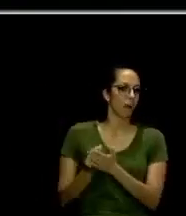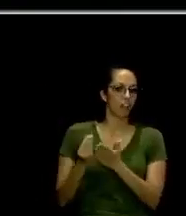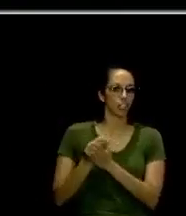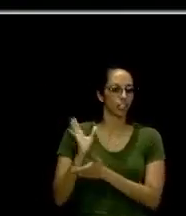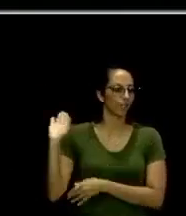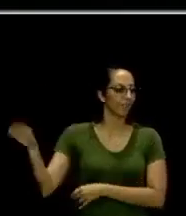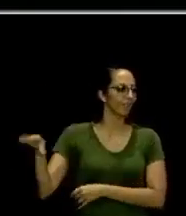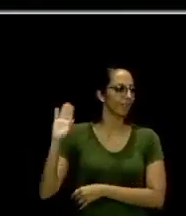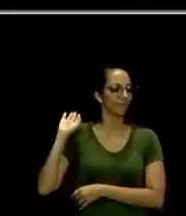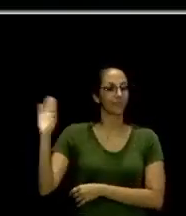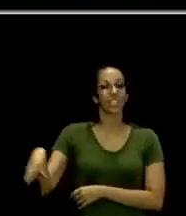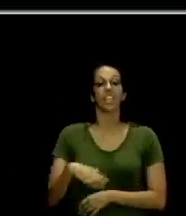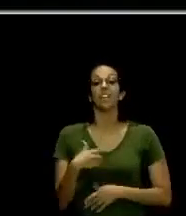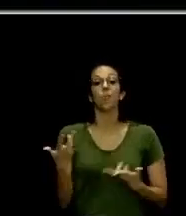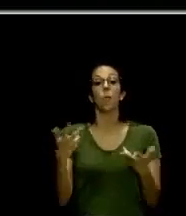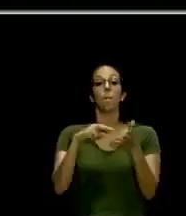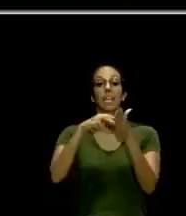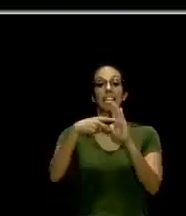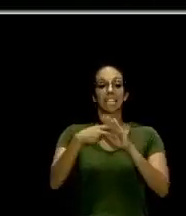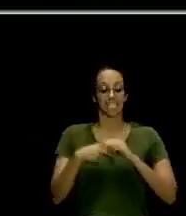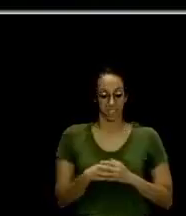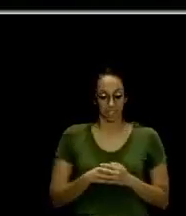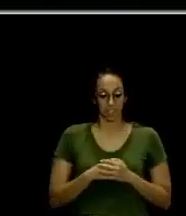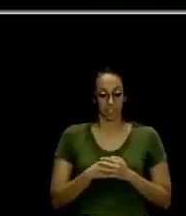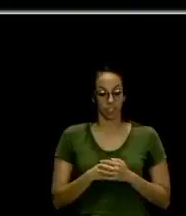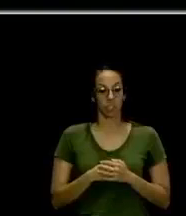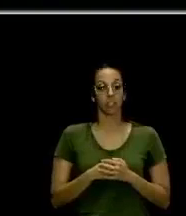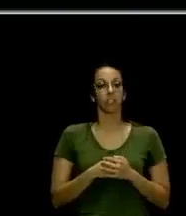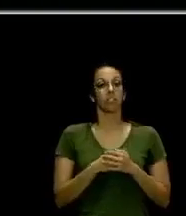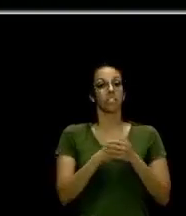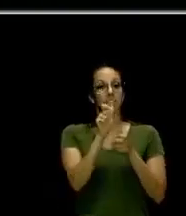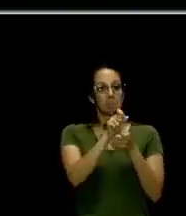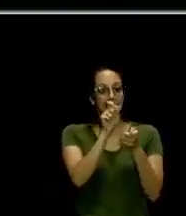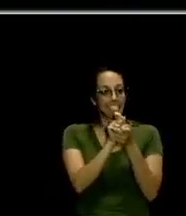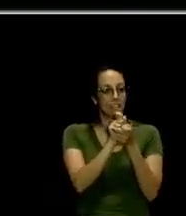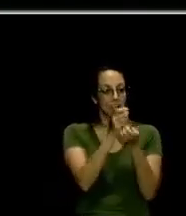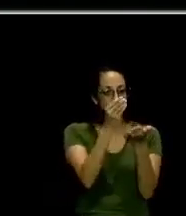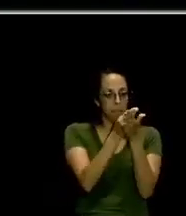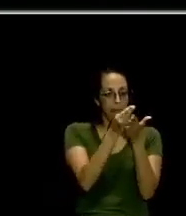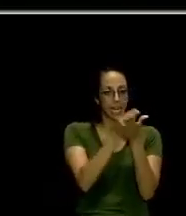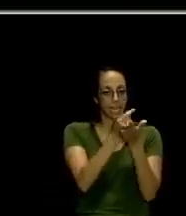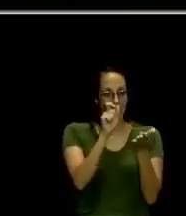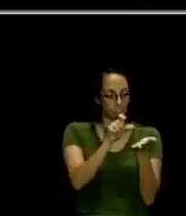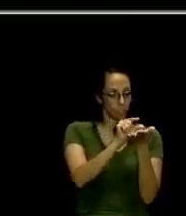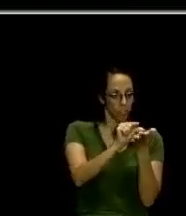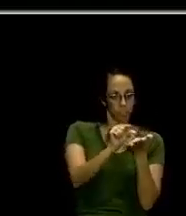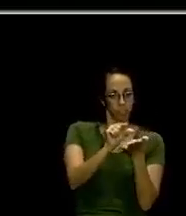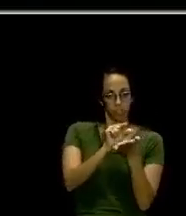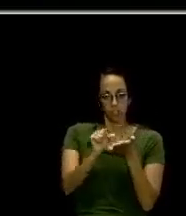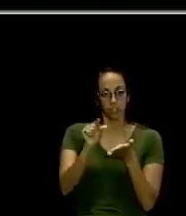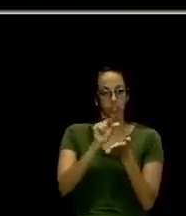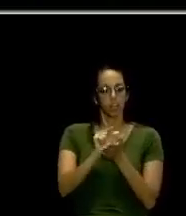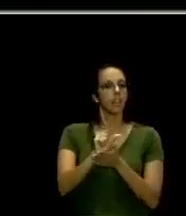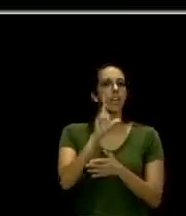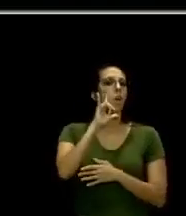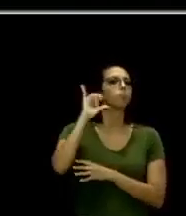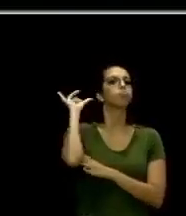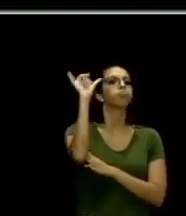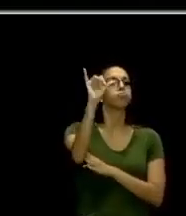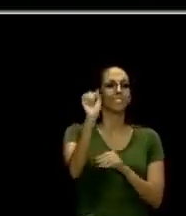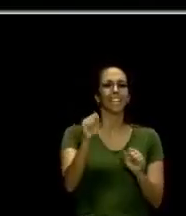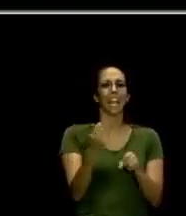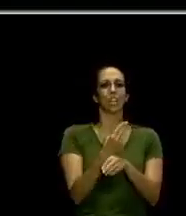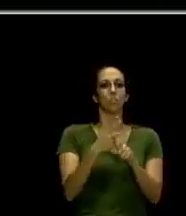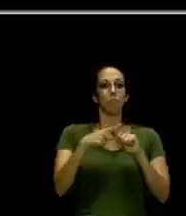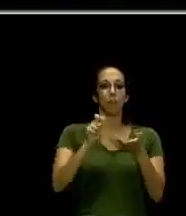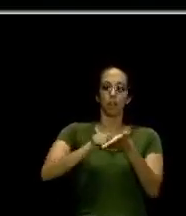But what that means is when there are dollars that are to be allocated, they're finite. You can't just keep writing checks.